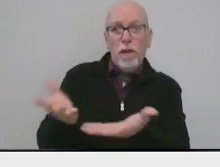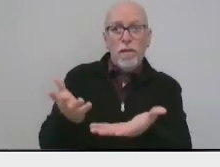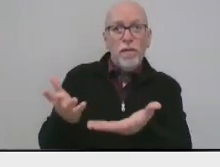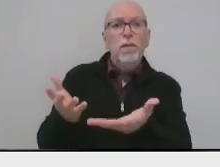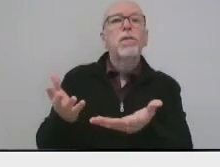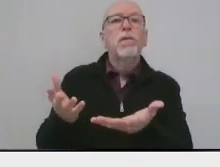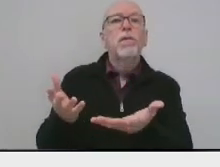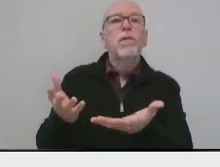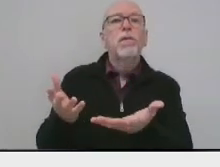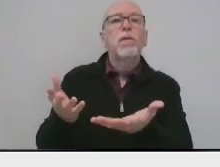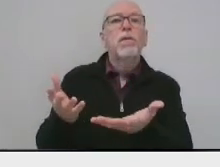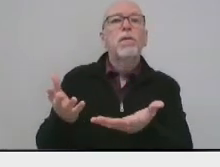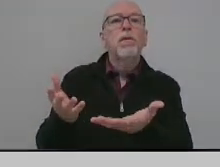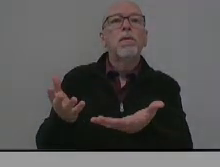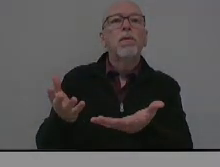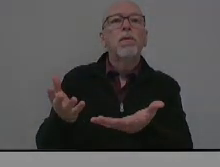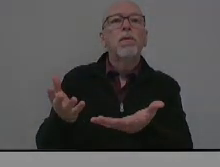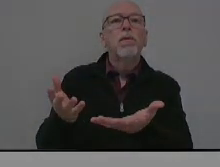on the list.